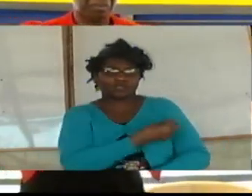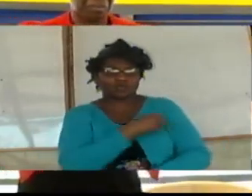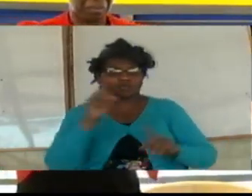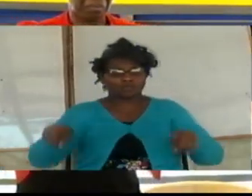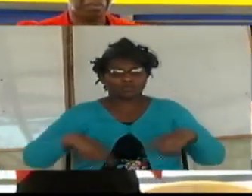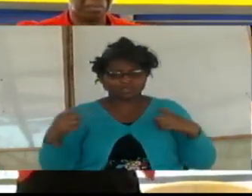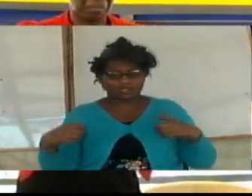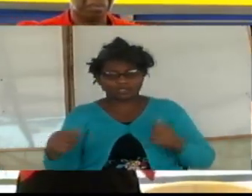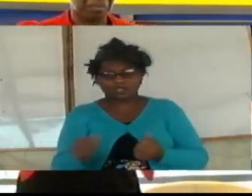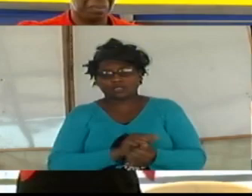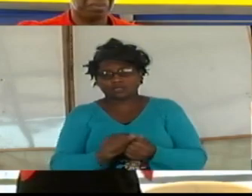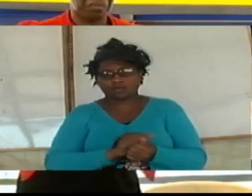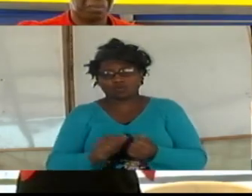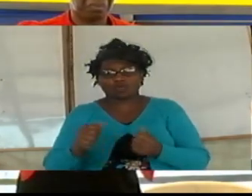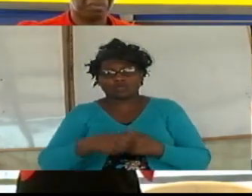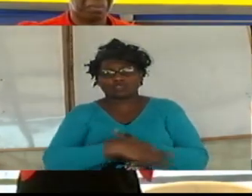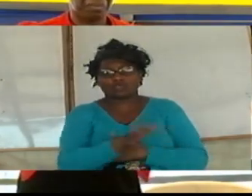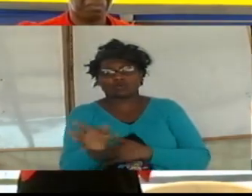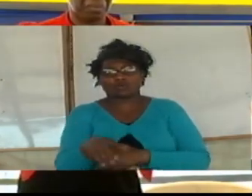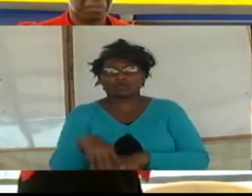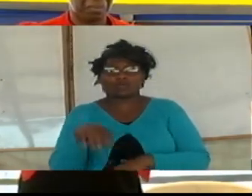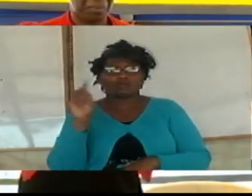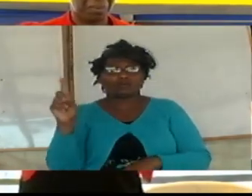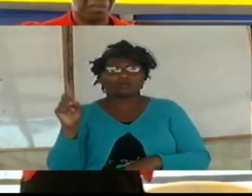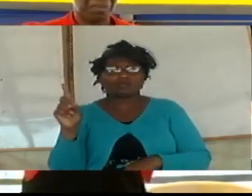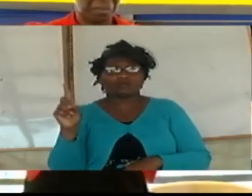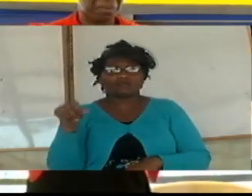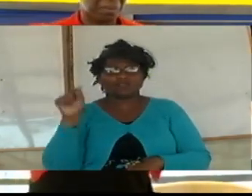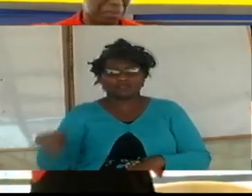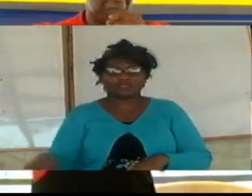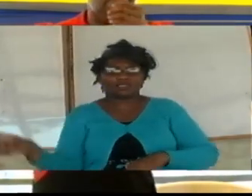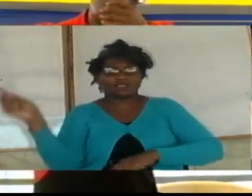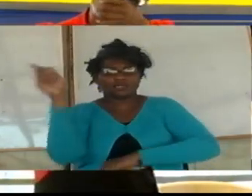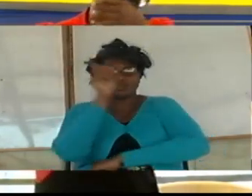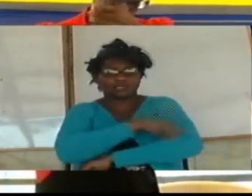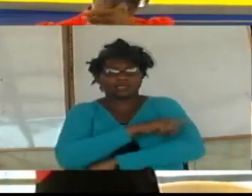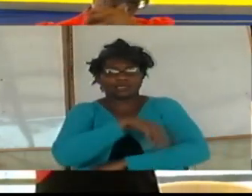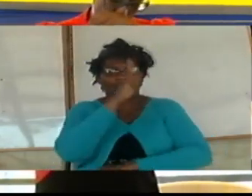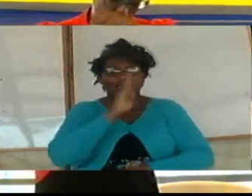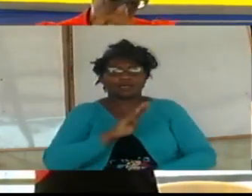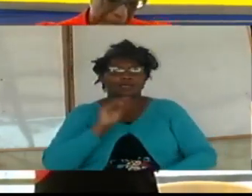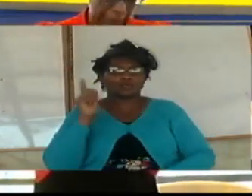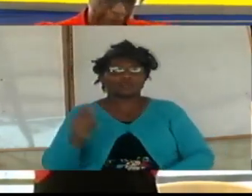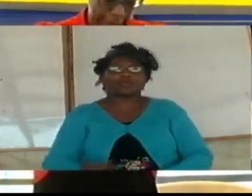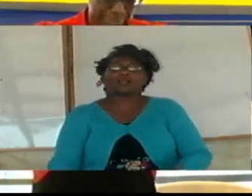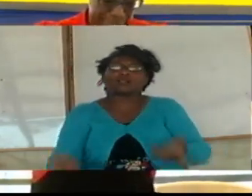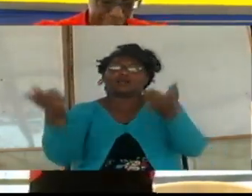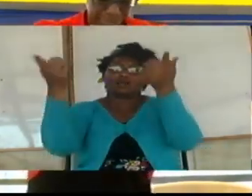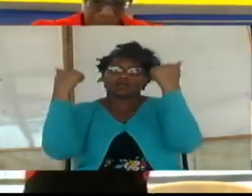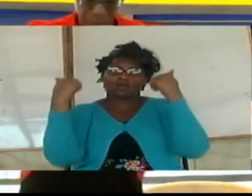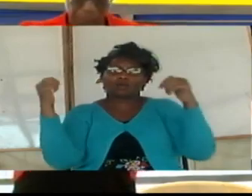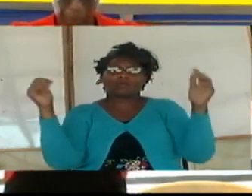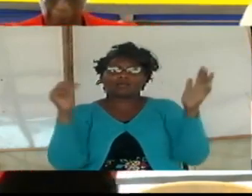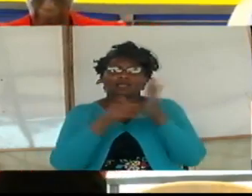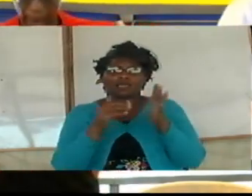one of these days is going to come again. We are going to meet him in the